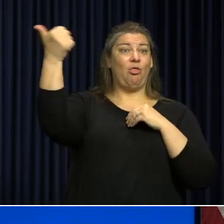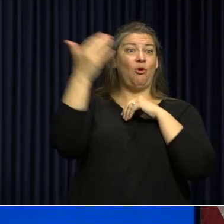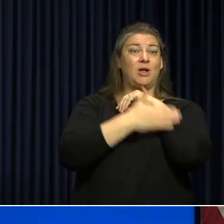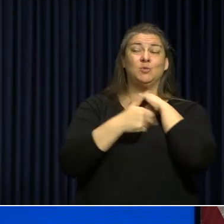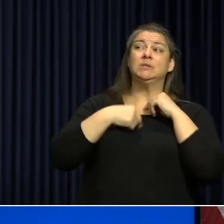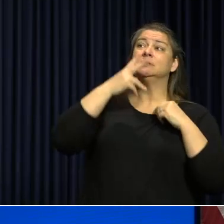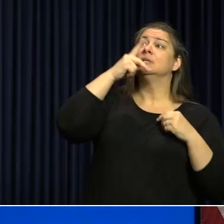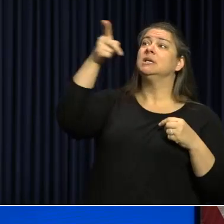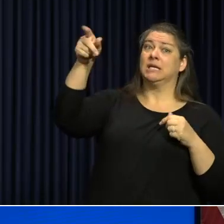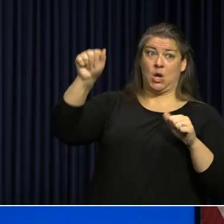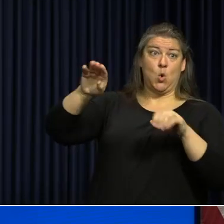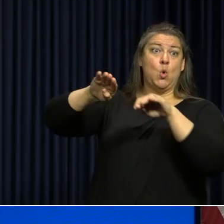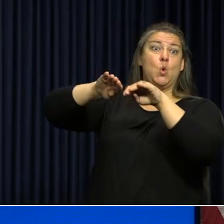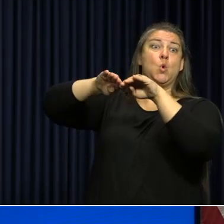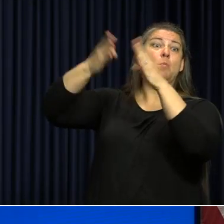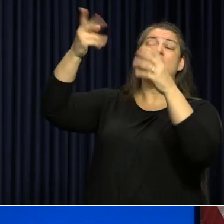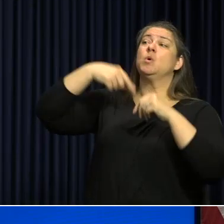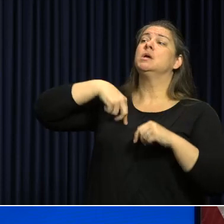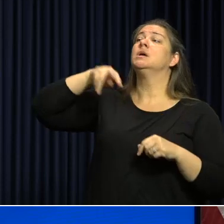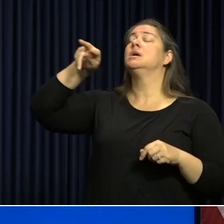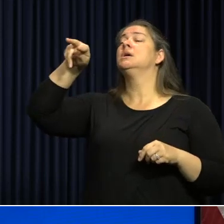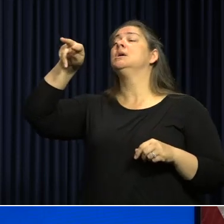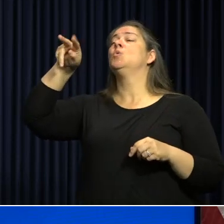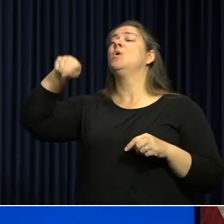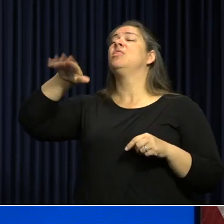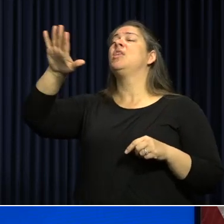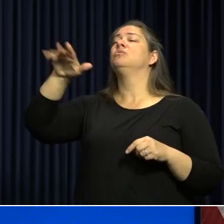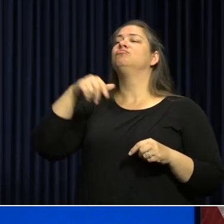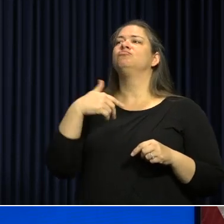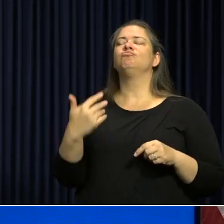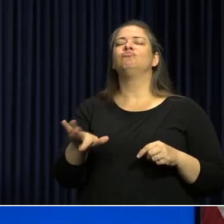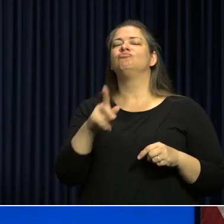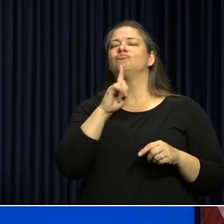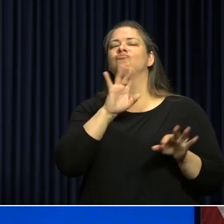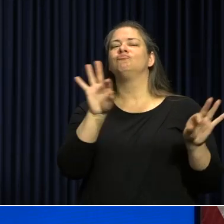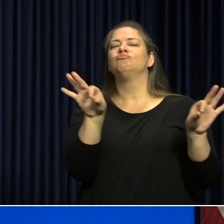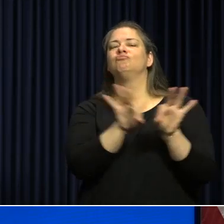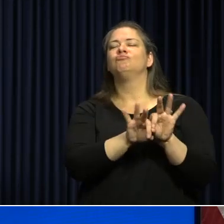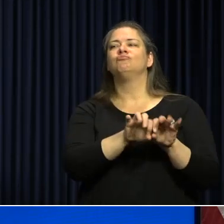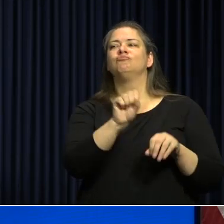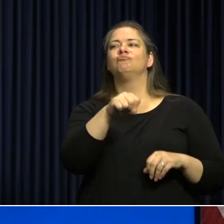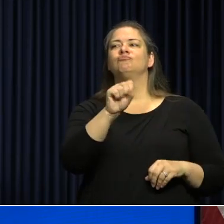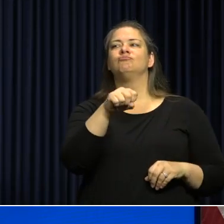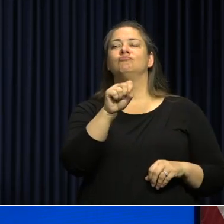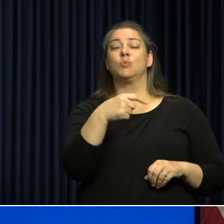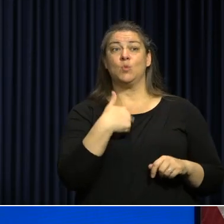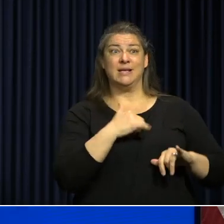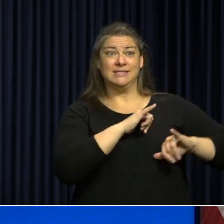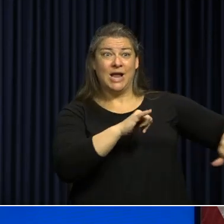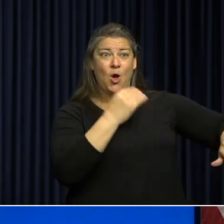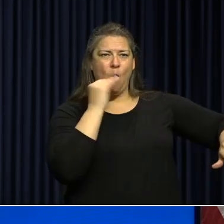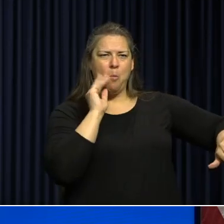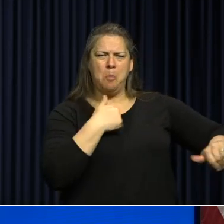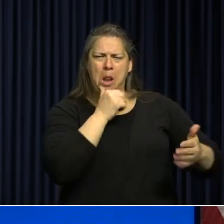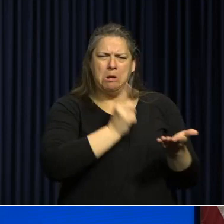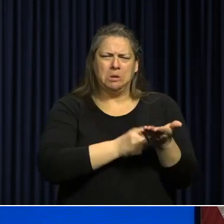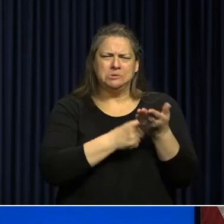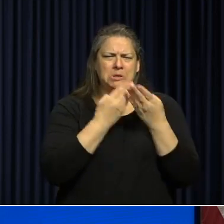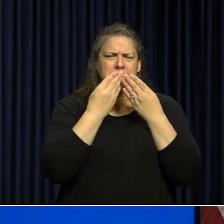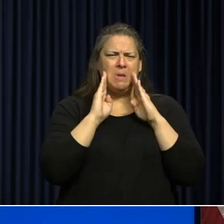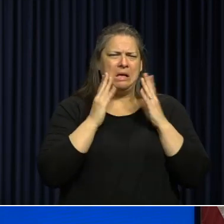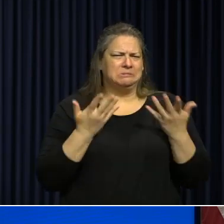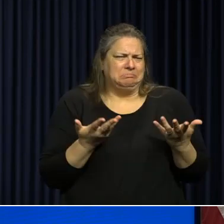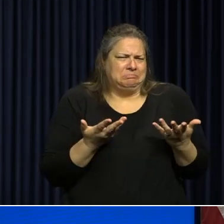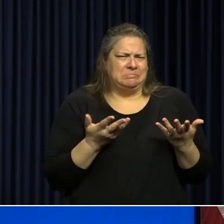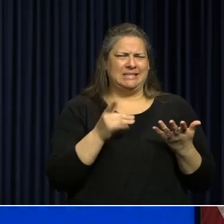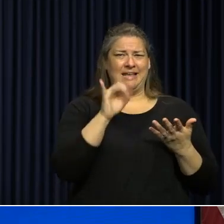able to start opening it up is it's really important. You know, when we're all healthy at home, we didn't talk about masks as much because if